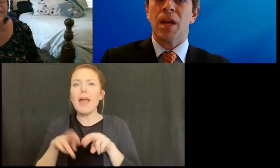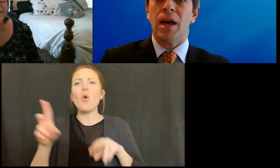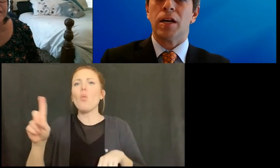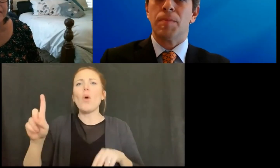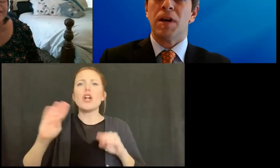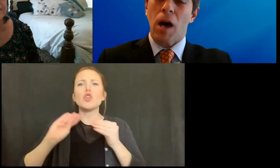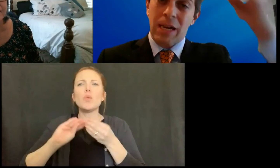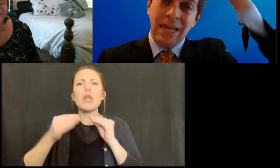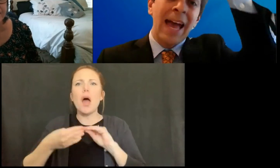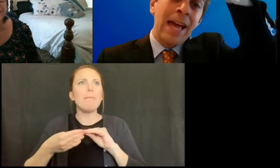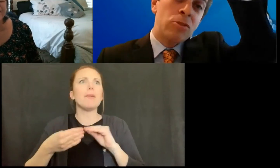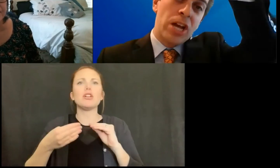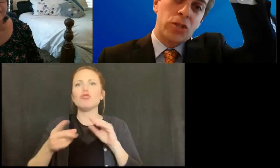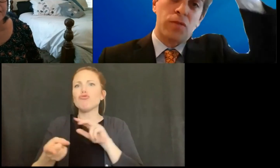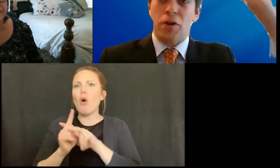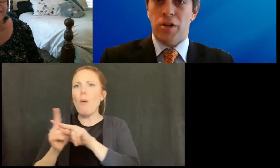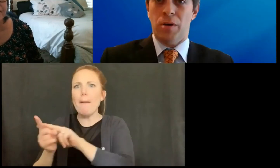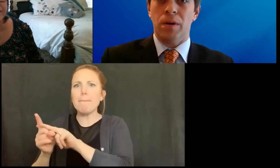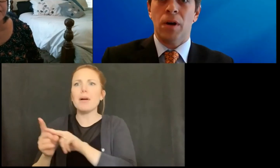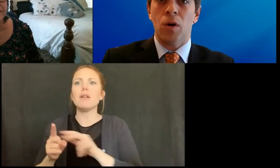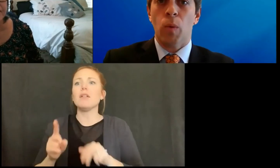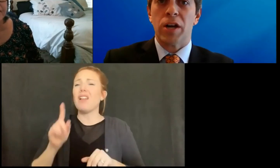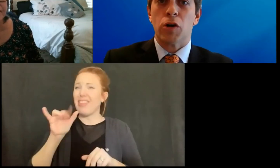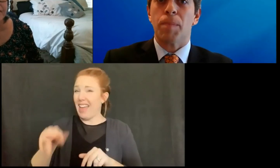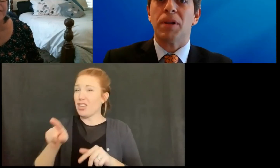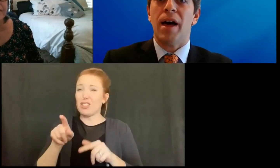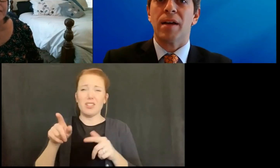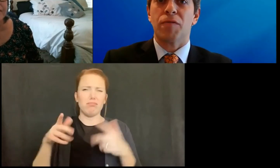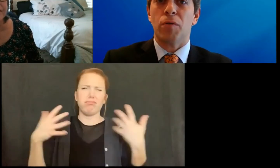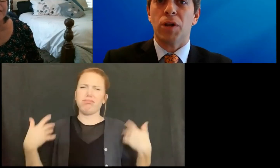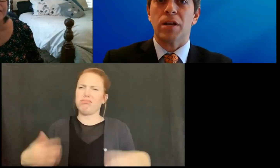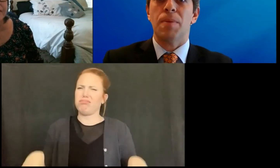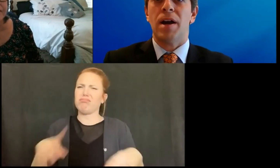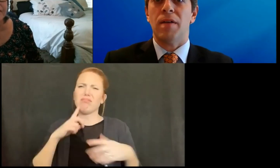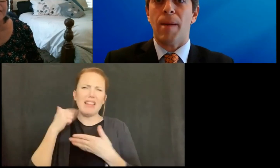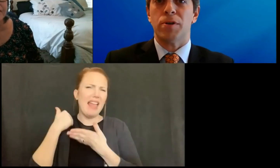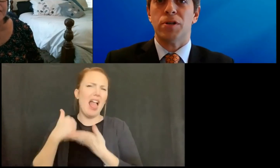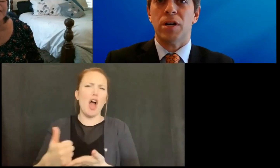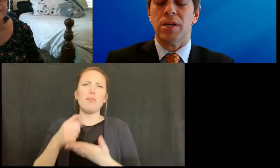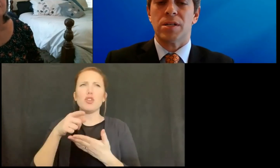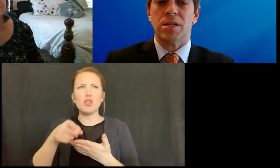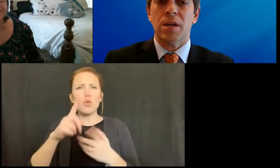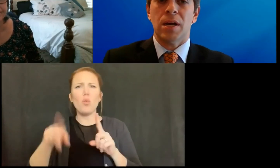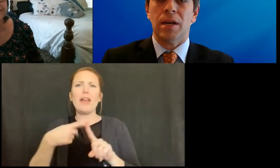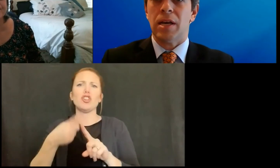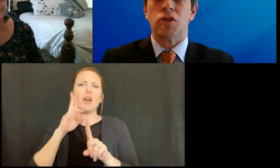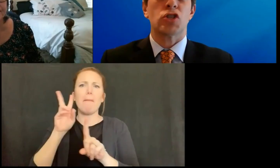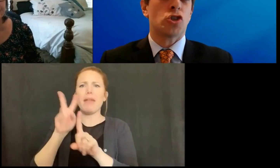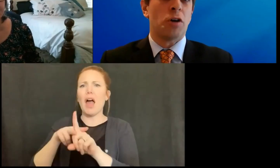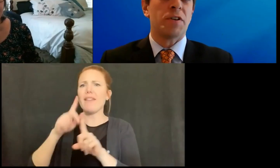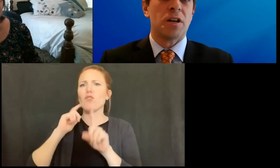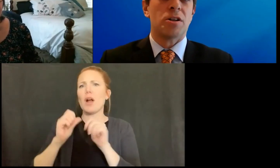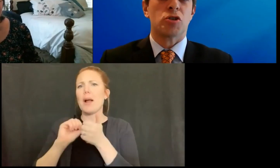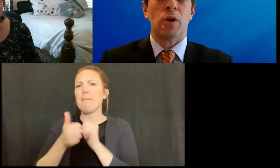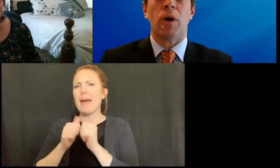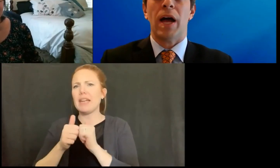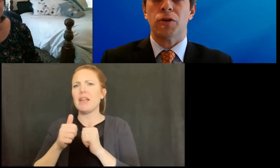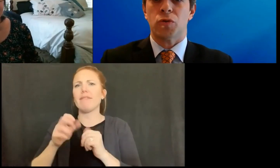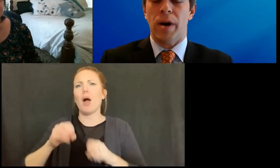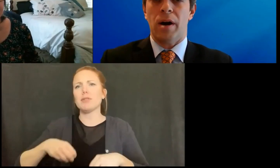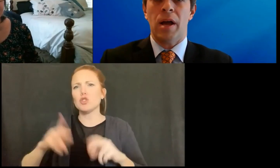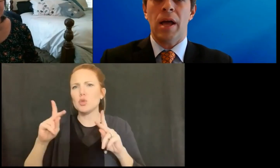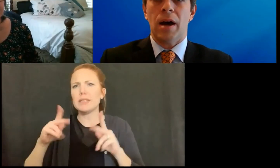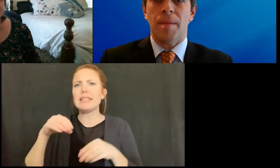play? And it could be a game changer for you when you're applying for really competitive opportunities in the service industry